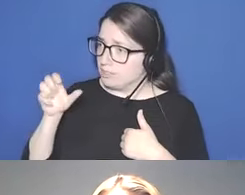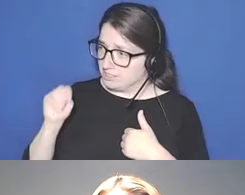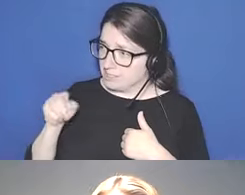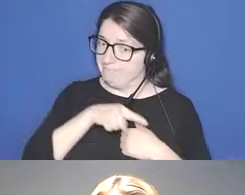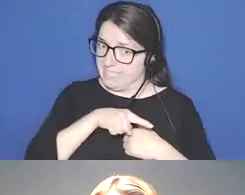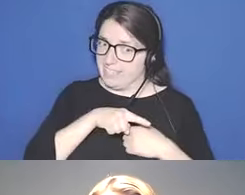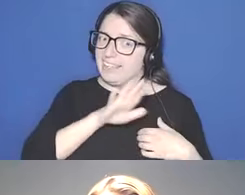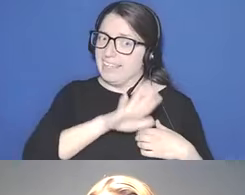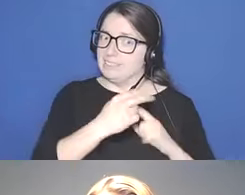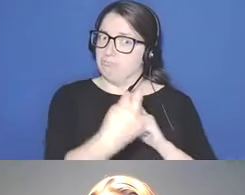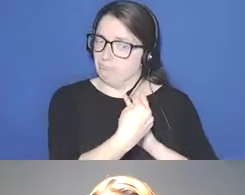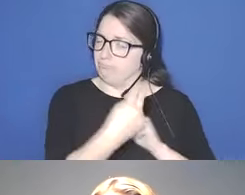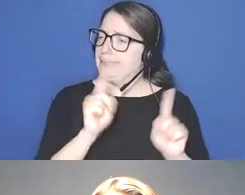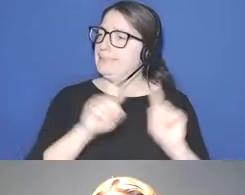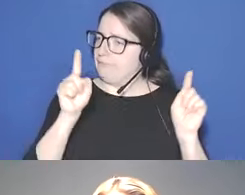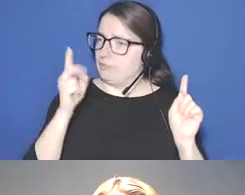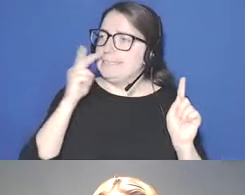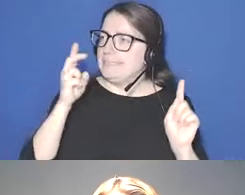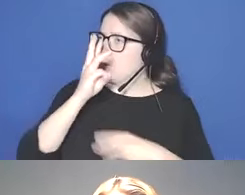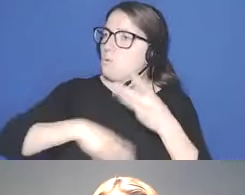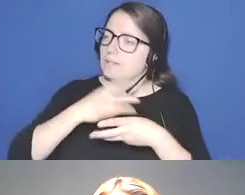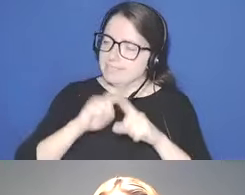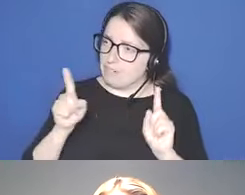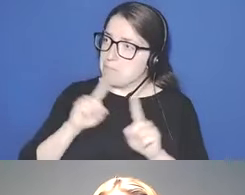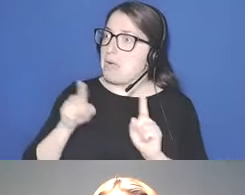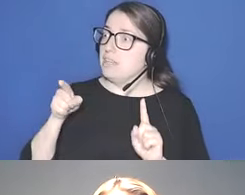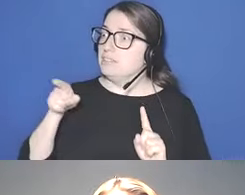world differently, but it's not anything that you can catch.